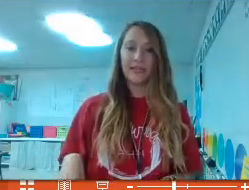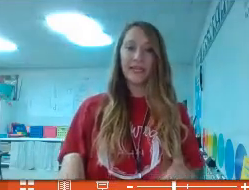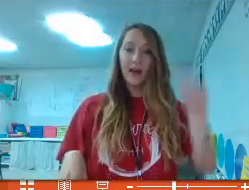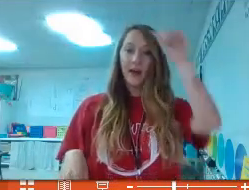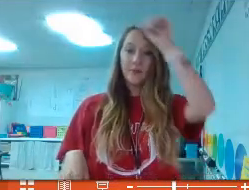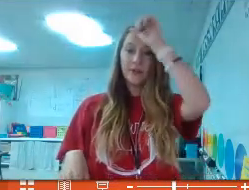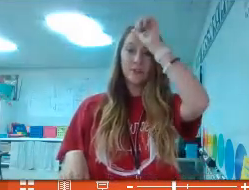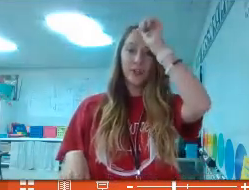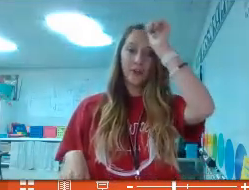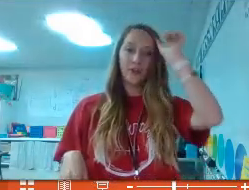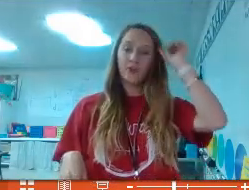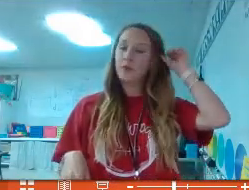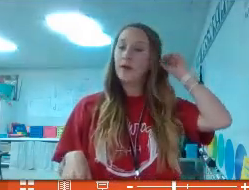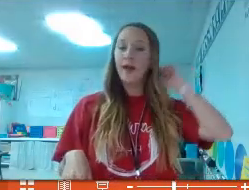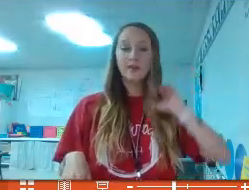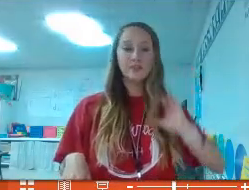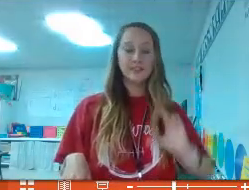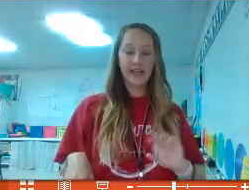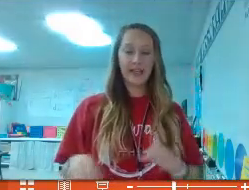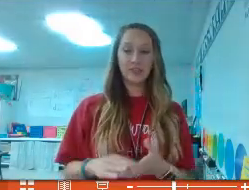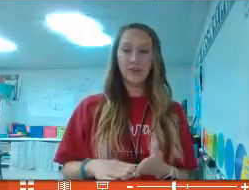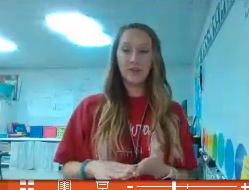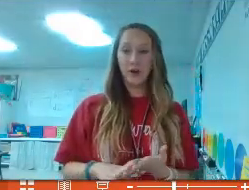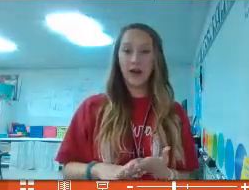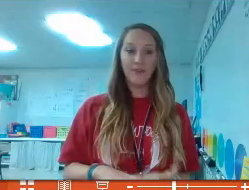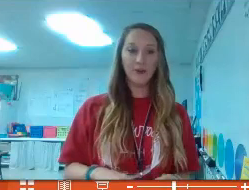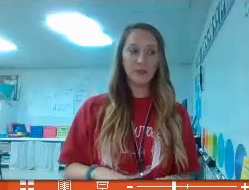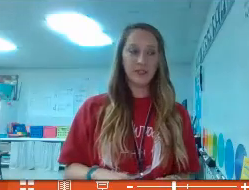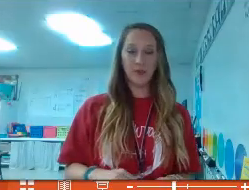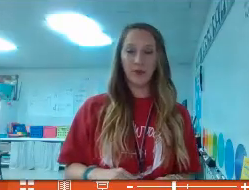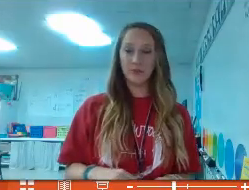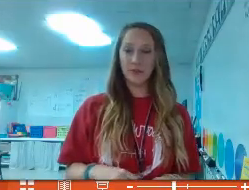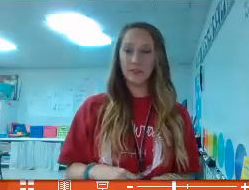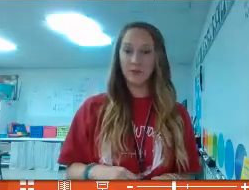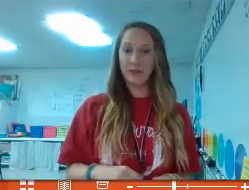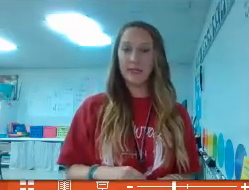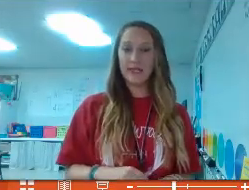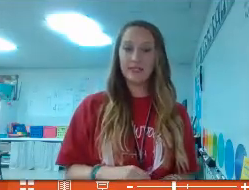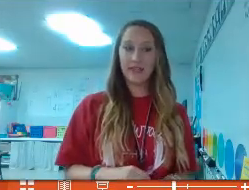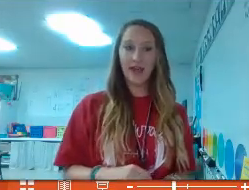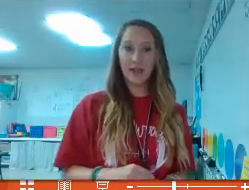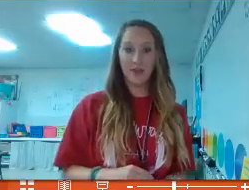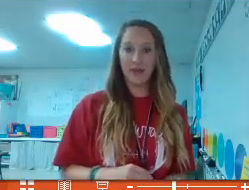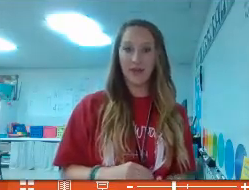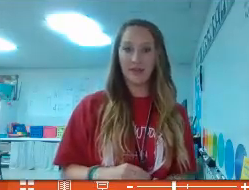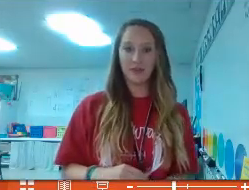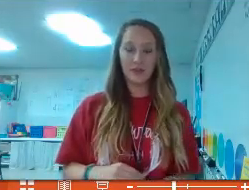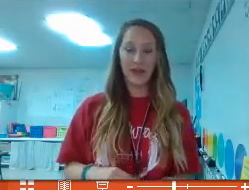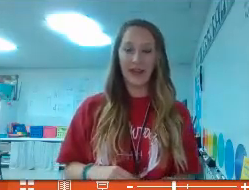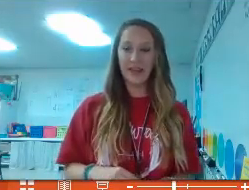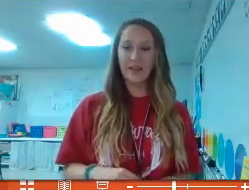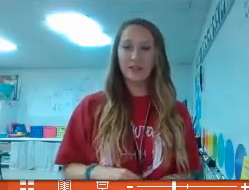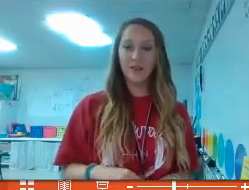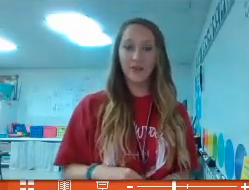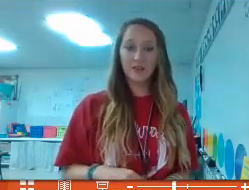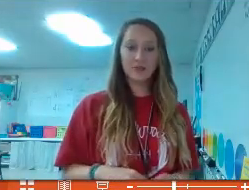Hi everybody, I'm going to show you how to say each of our high-frequency words for this week in sign language.